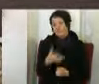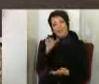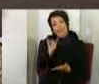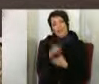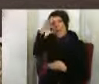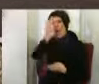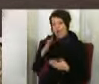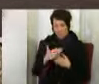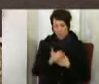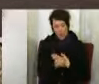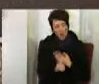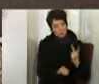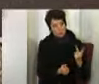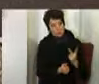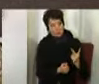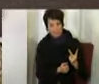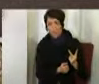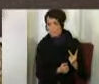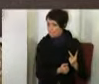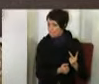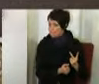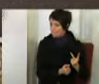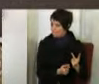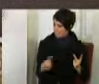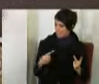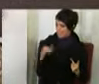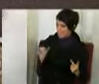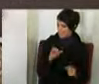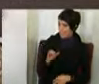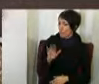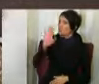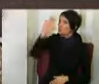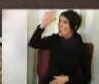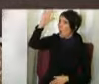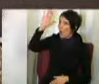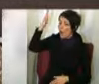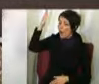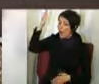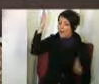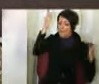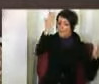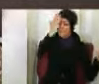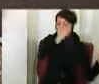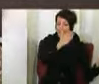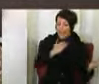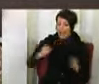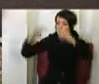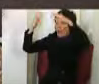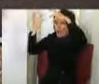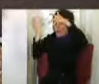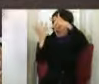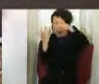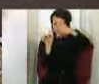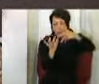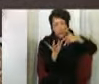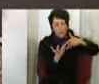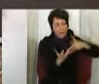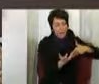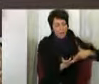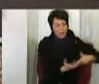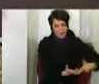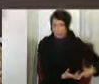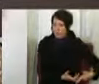God has called them to, that your plan came to fulfillment. May we